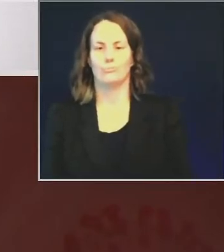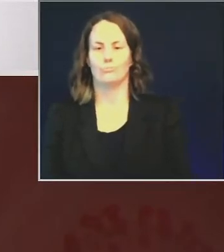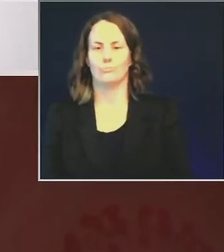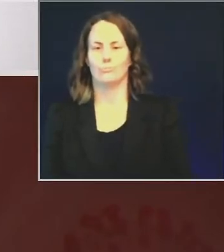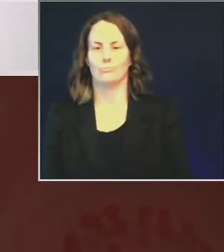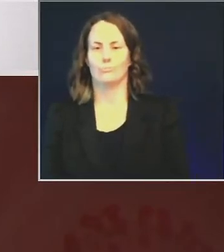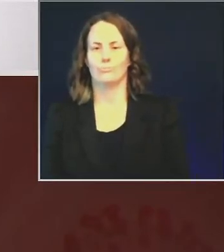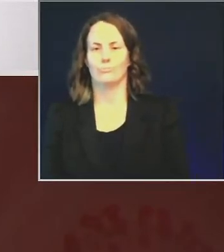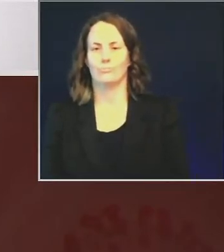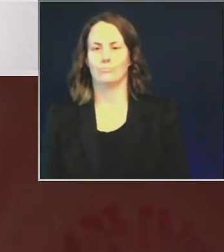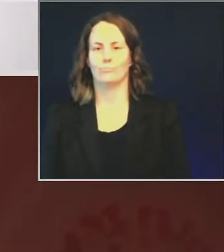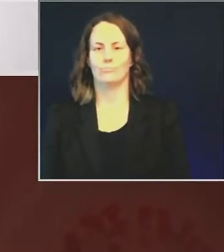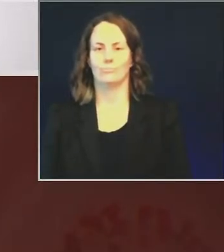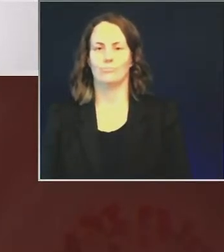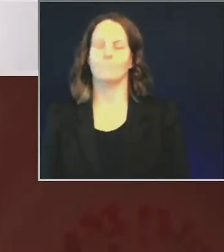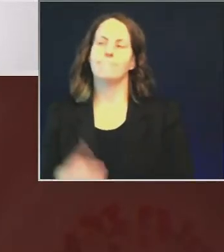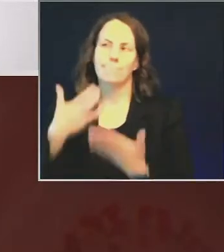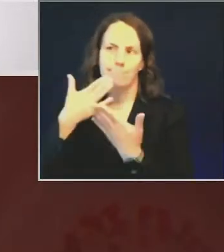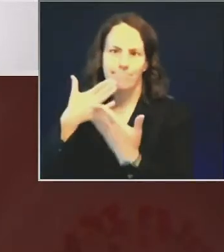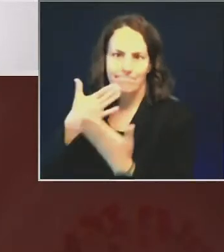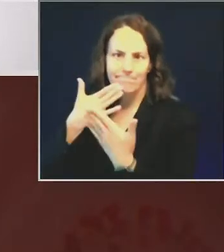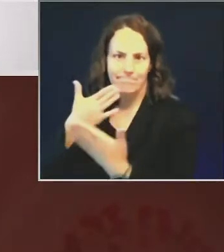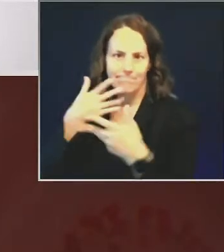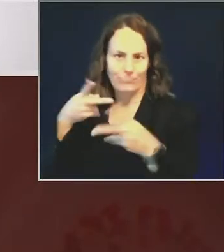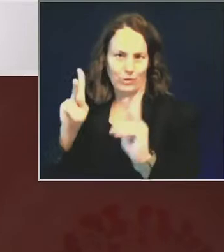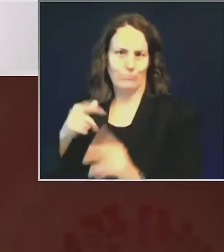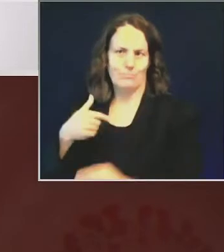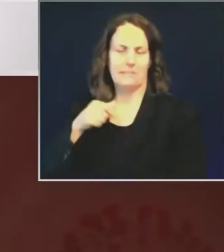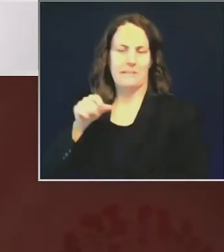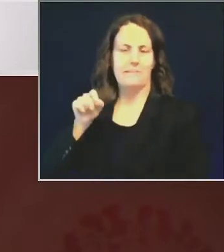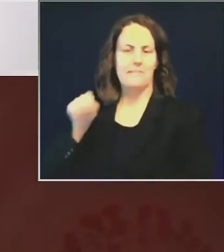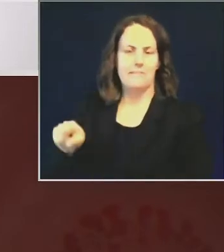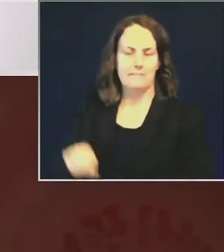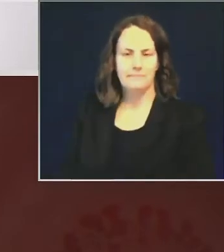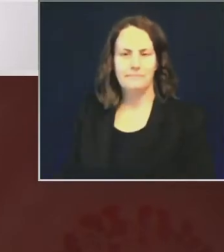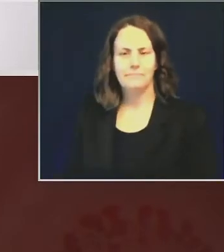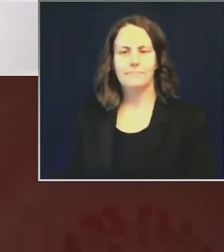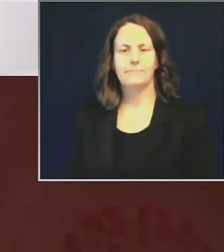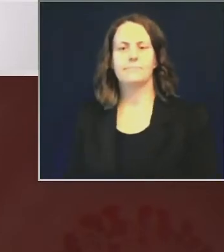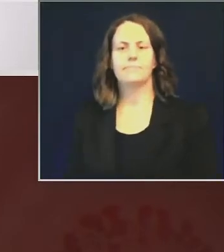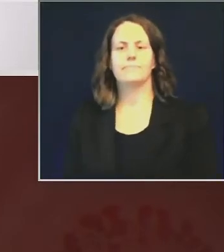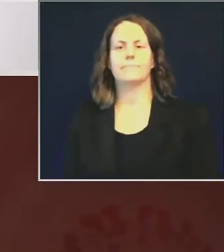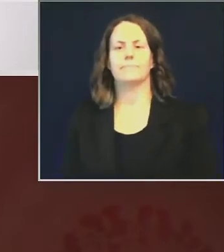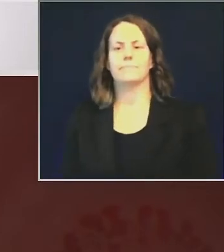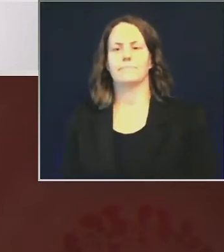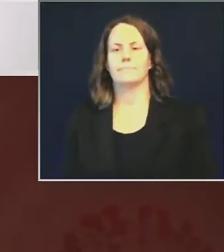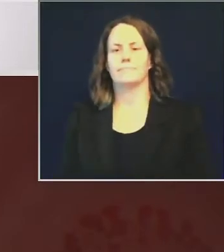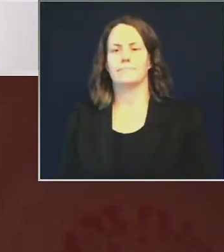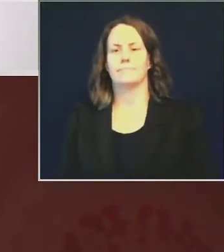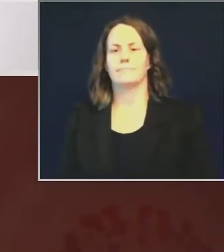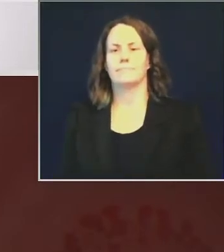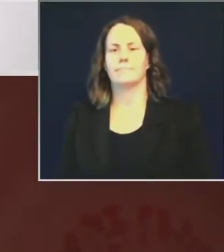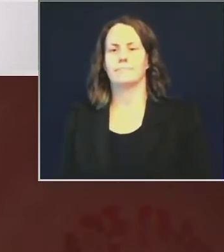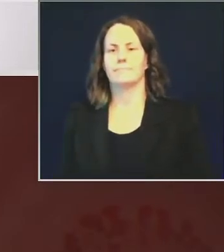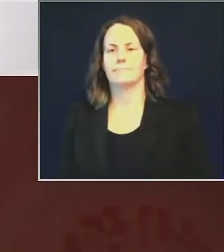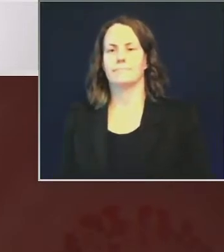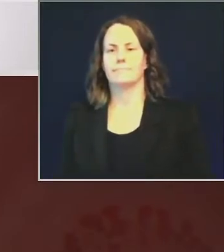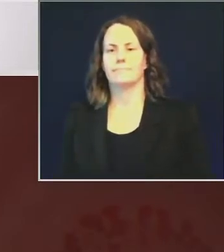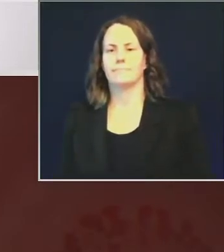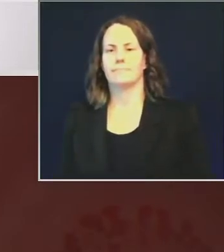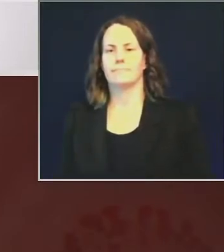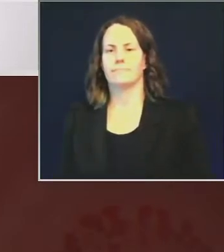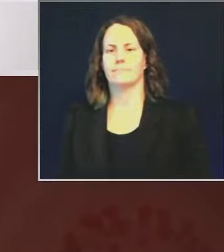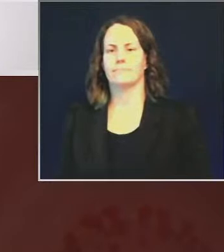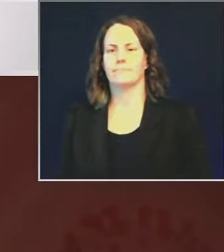Hi, thank you for taking this. I'm wondering yet if you have started to see any patterns